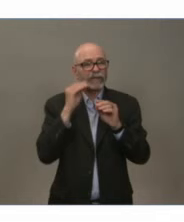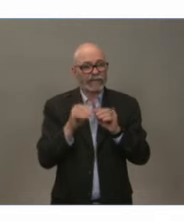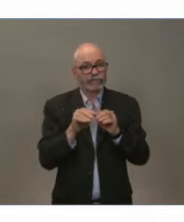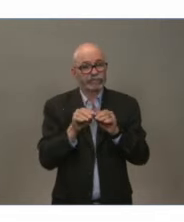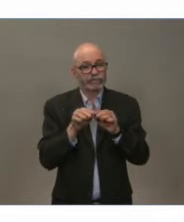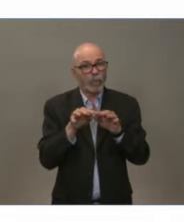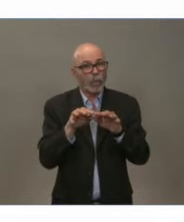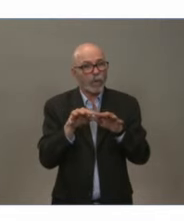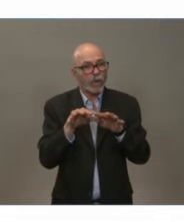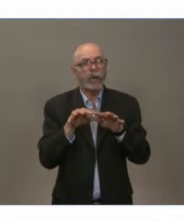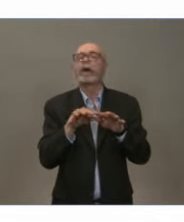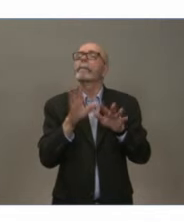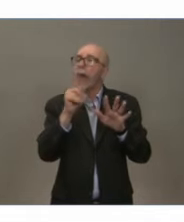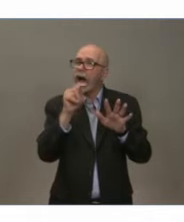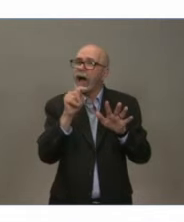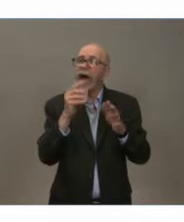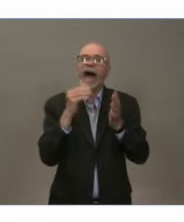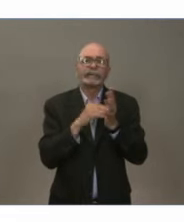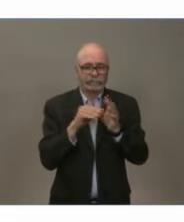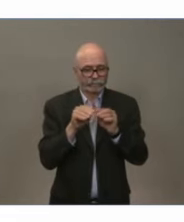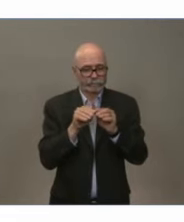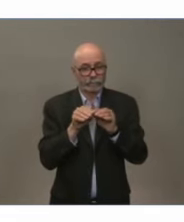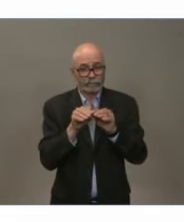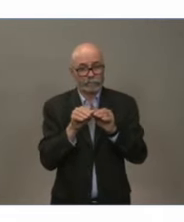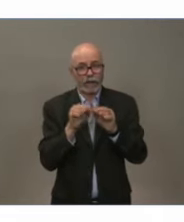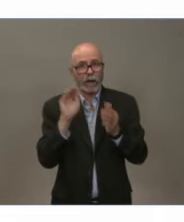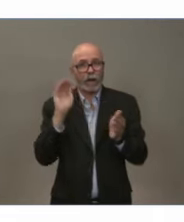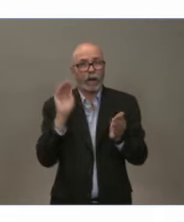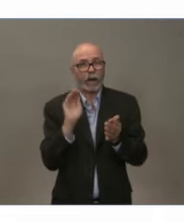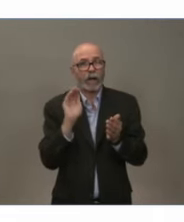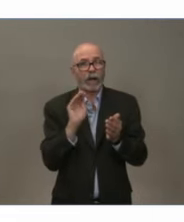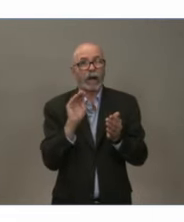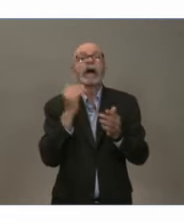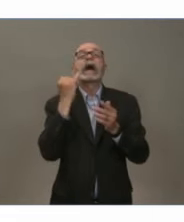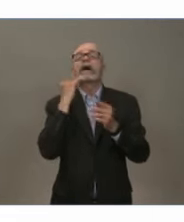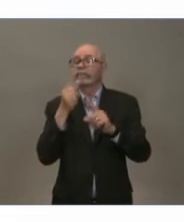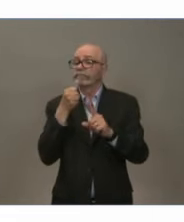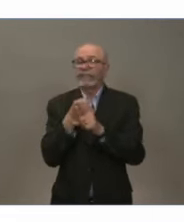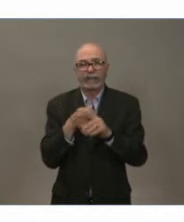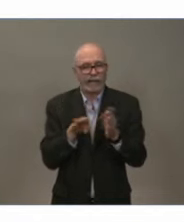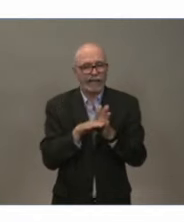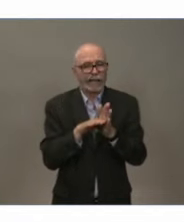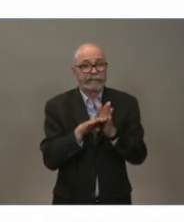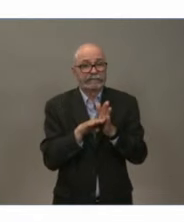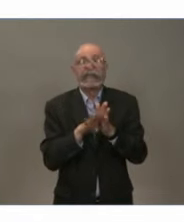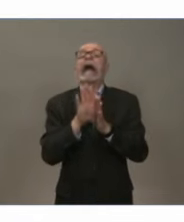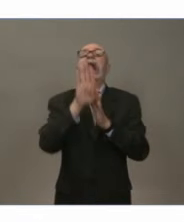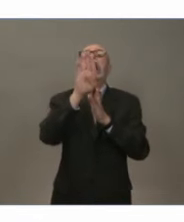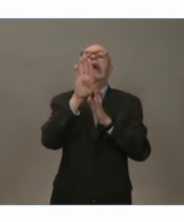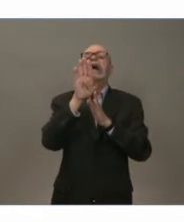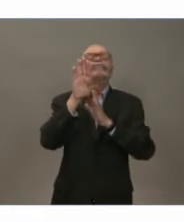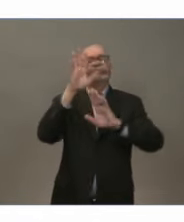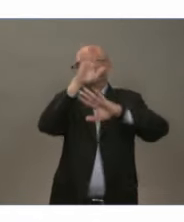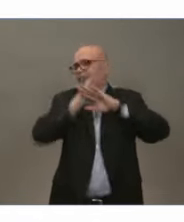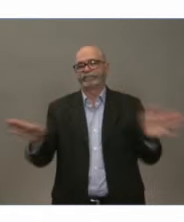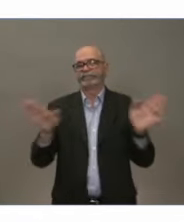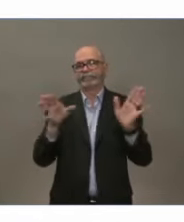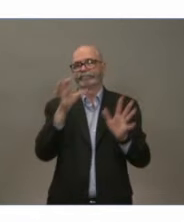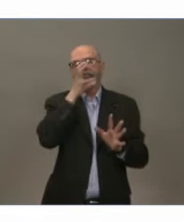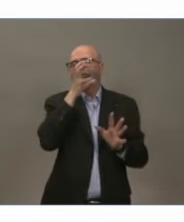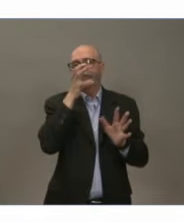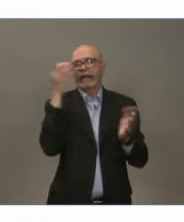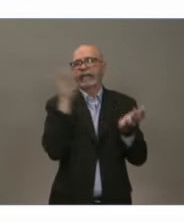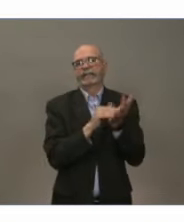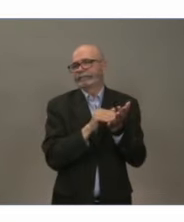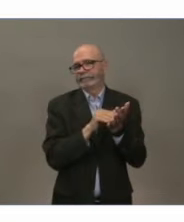up, we might have to tighten back up a little bit. There's no rule book on this. There's not a book that I can pull off the shelf that tells me how do I deal with a